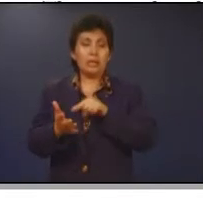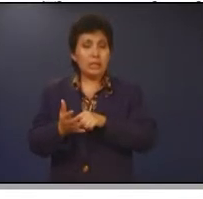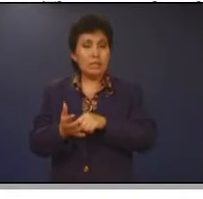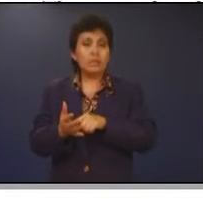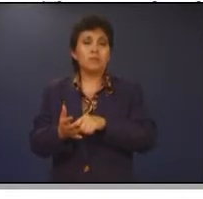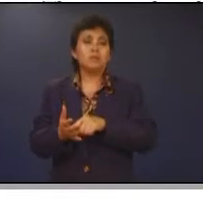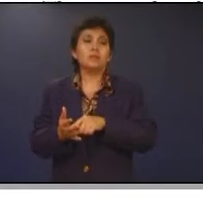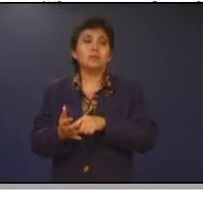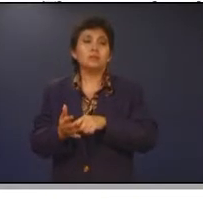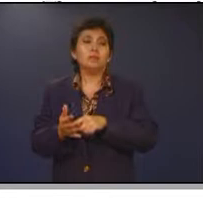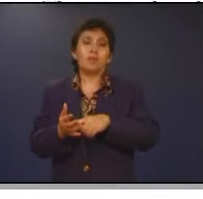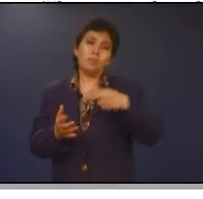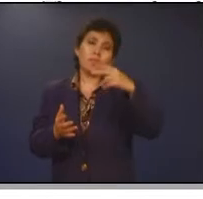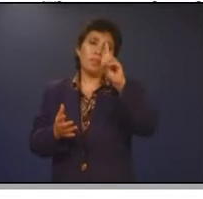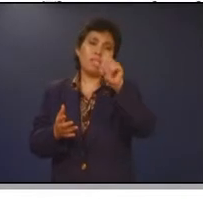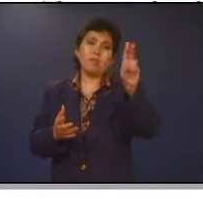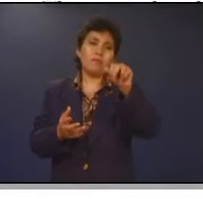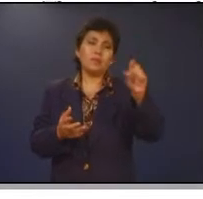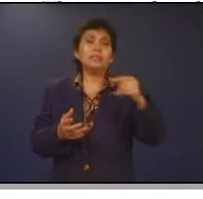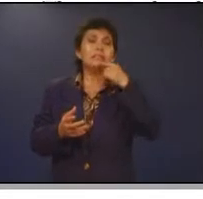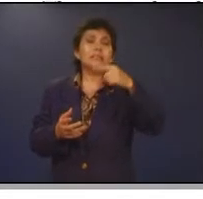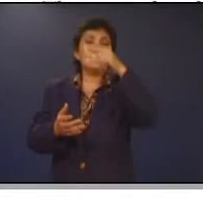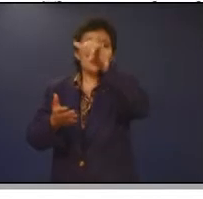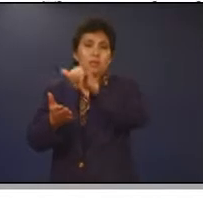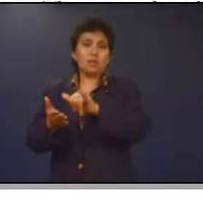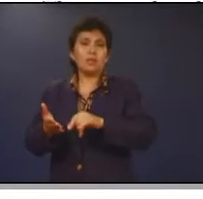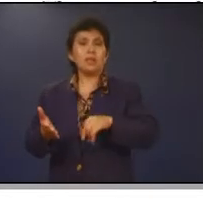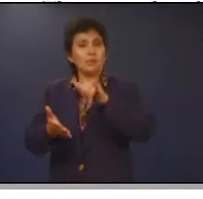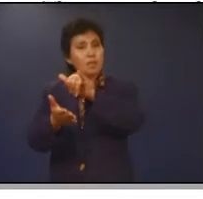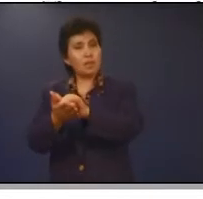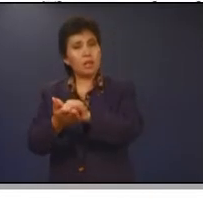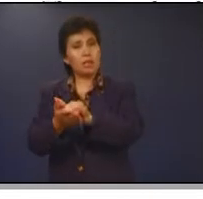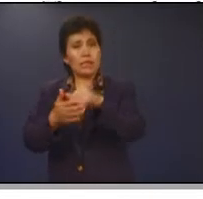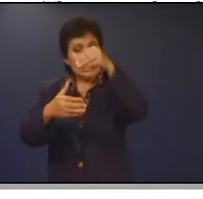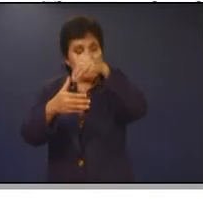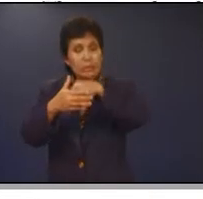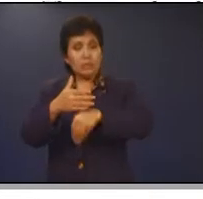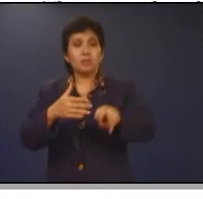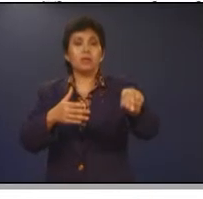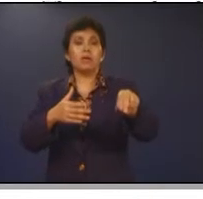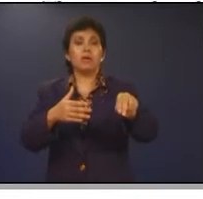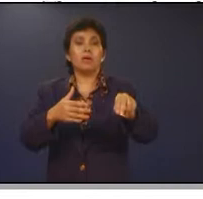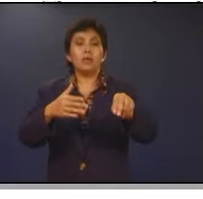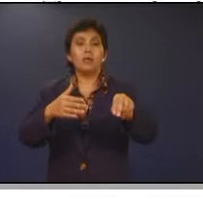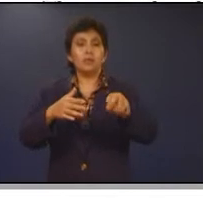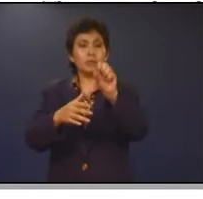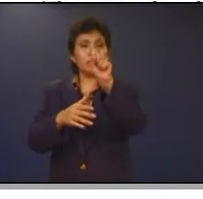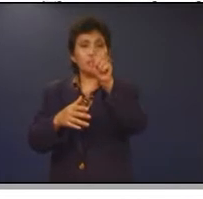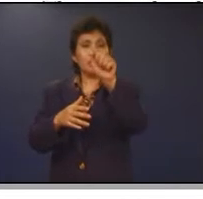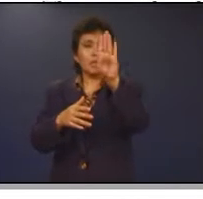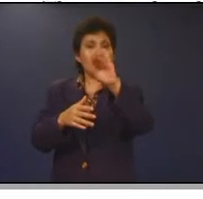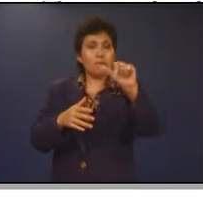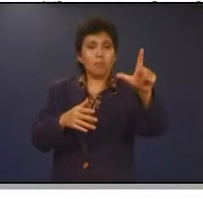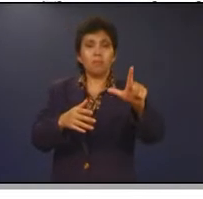Jones and Davis. They said that a dispositional cause is a stable cause